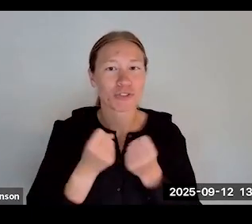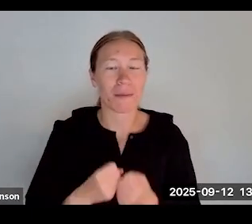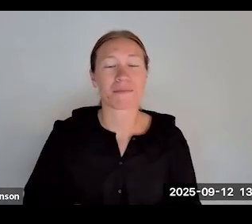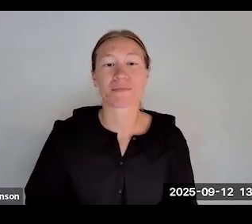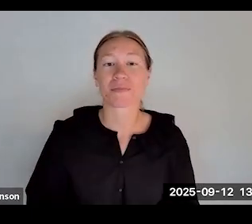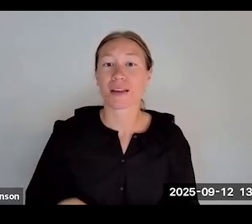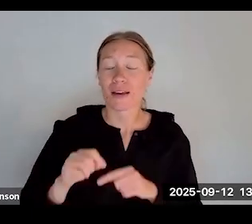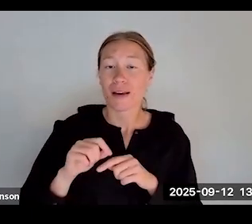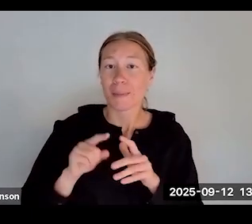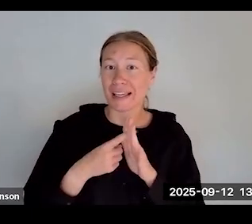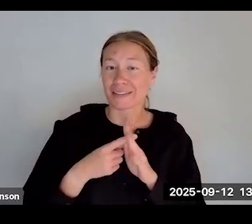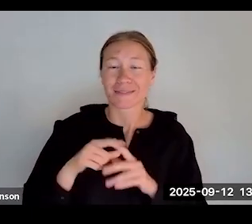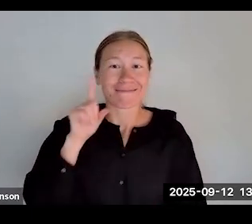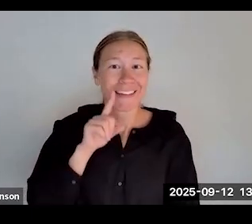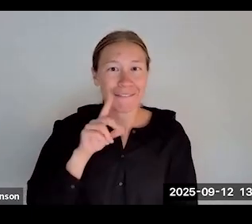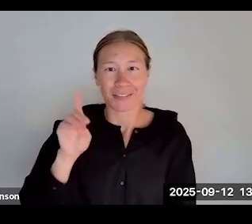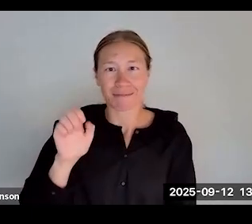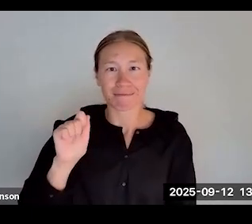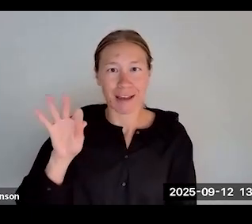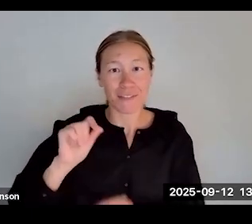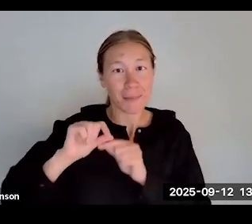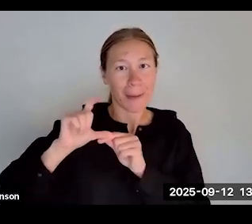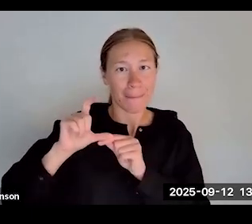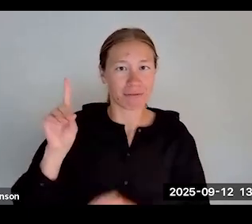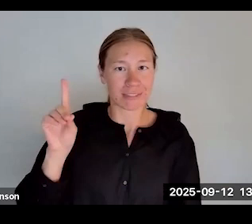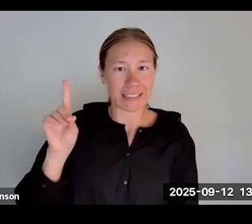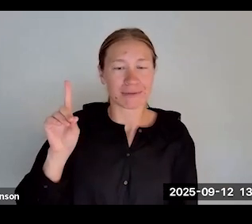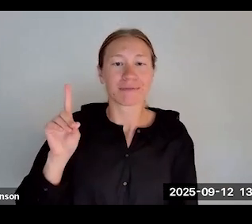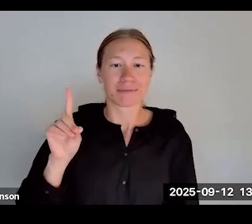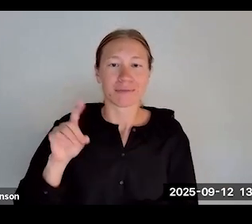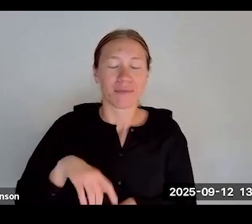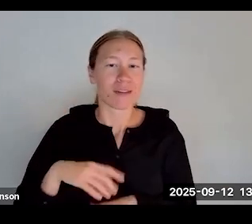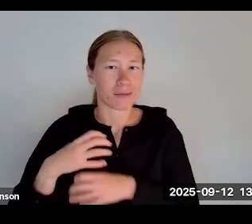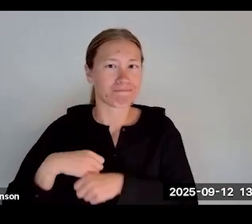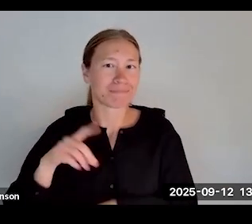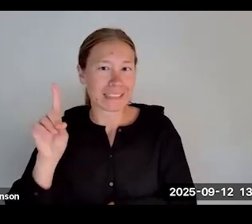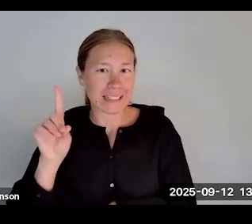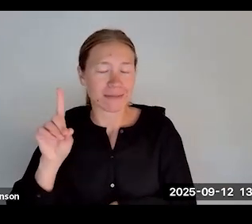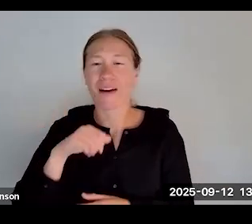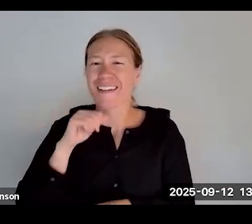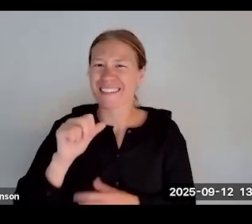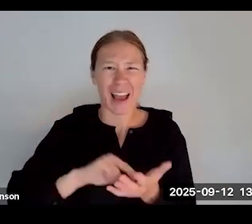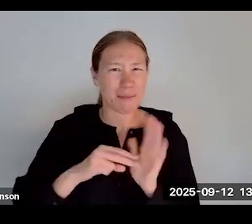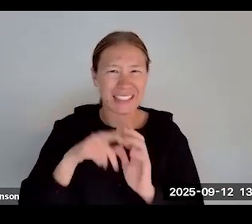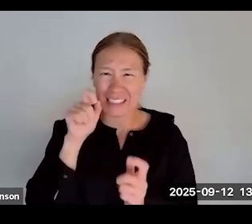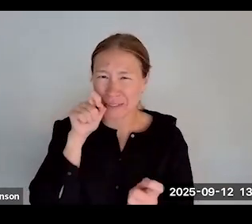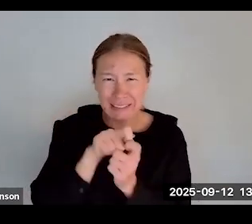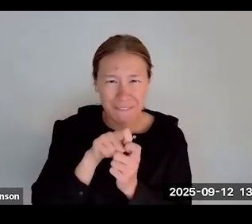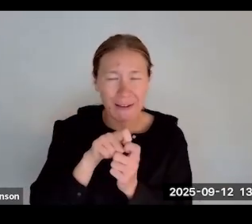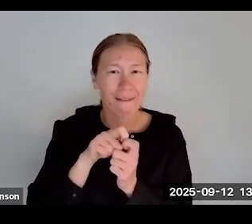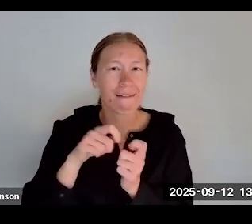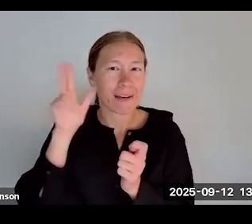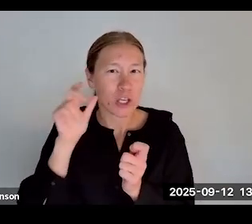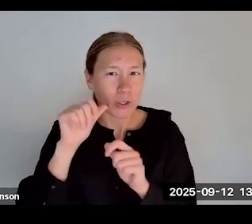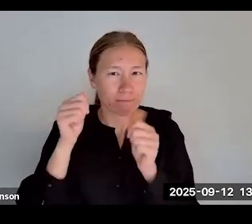with capital D deaf, which is abbreviated with a capital D, and this does not equate to a specific degree of hearing loss, but